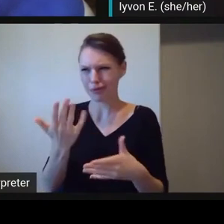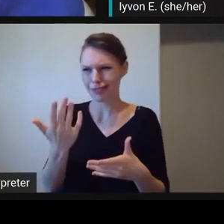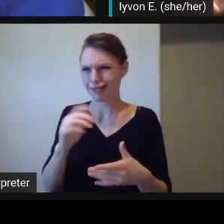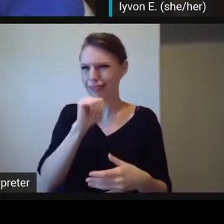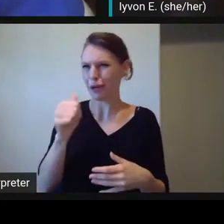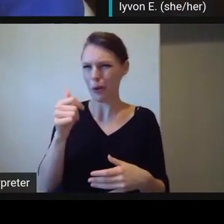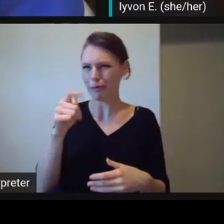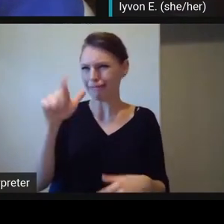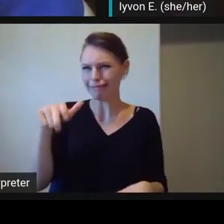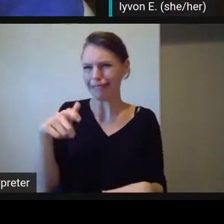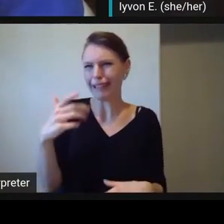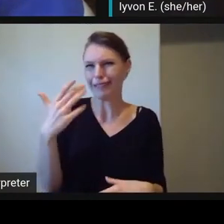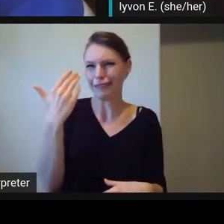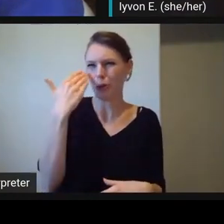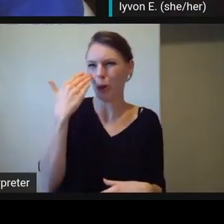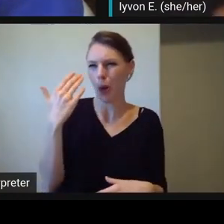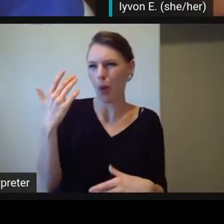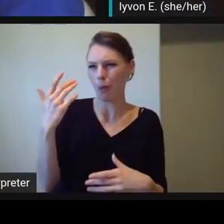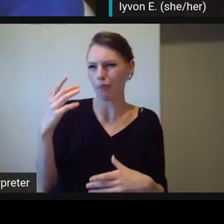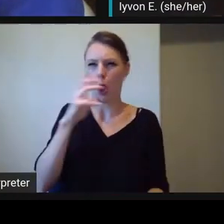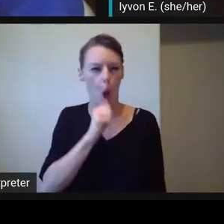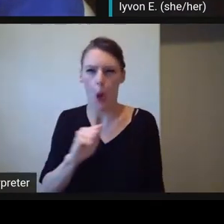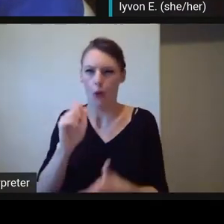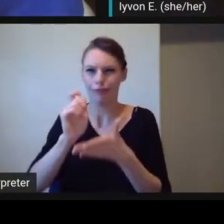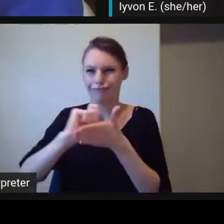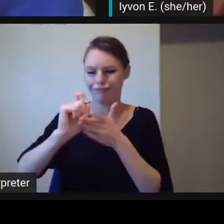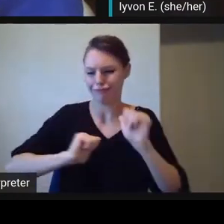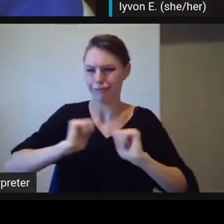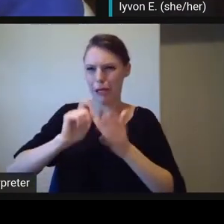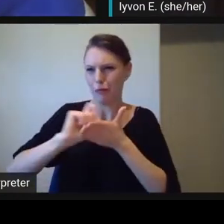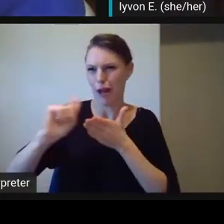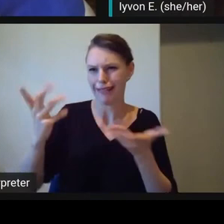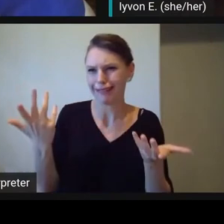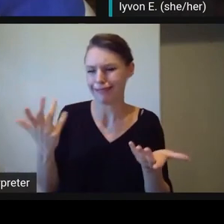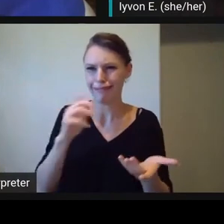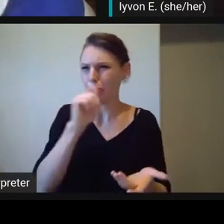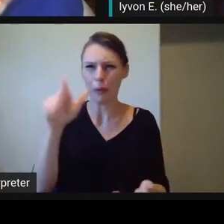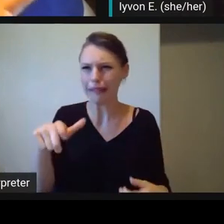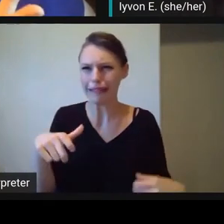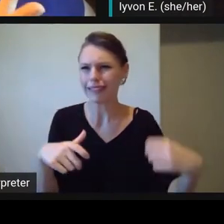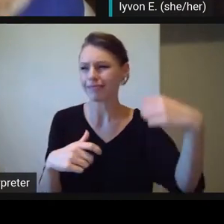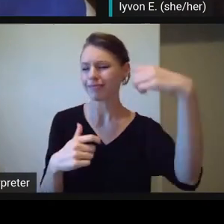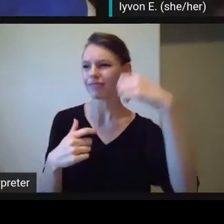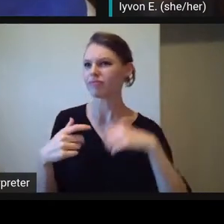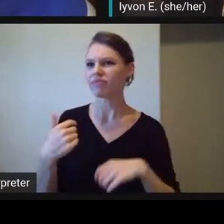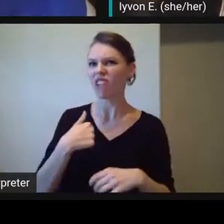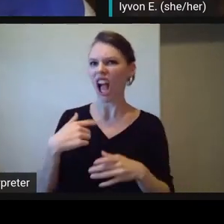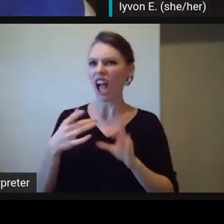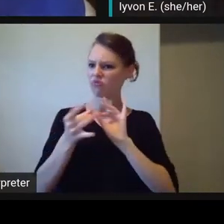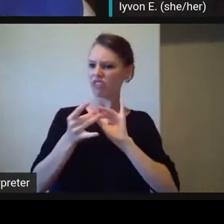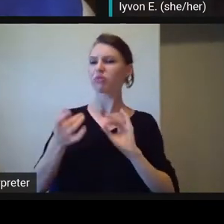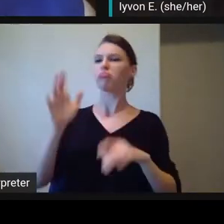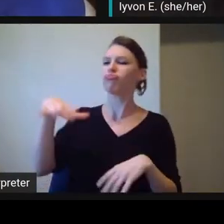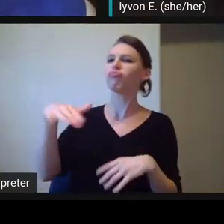care. But I will reference, yeah, there was this Living Single episode. It's episode this and this. This is